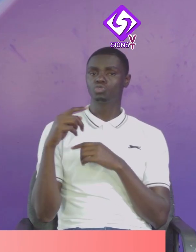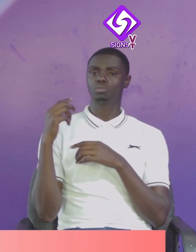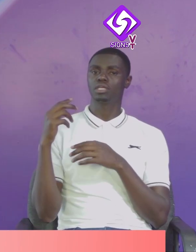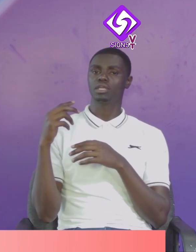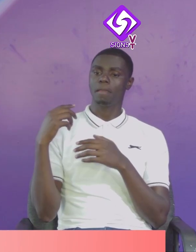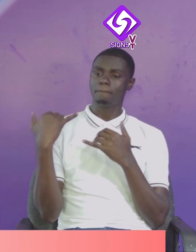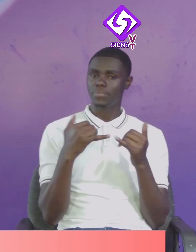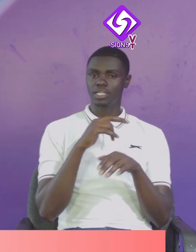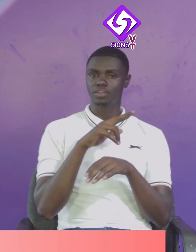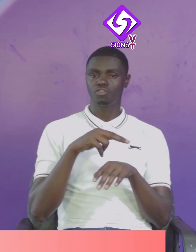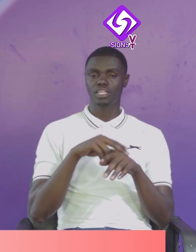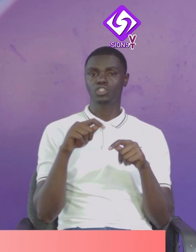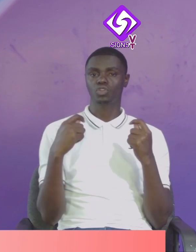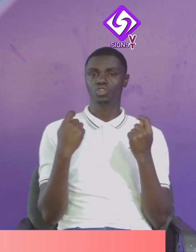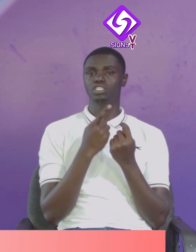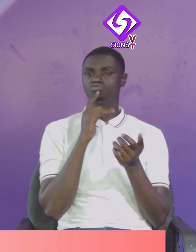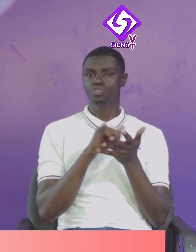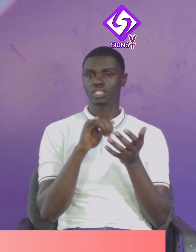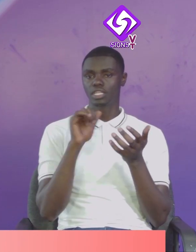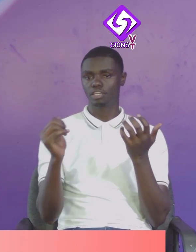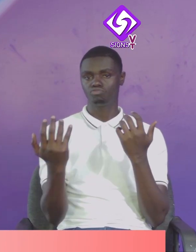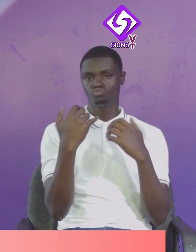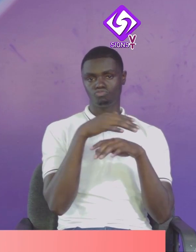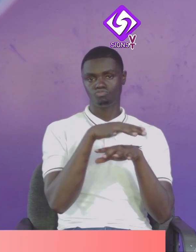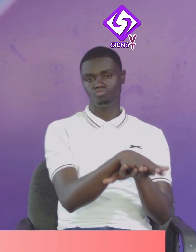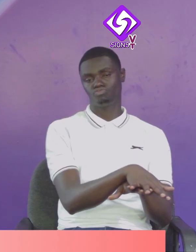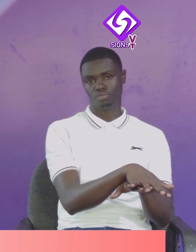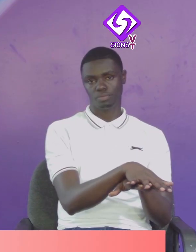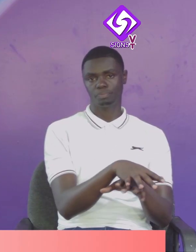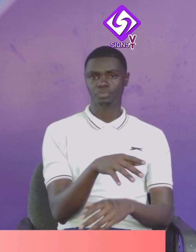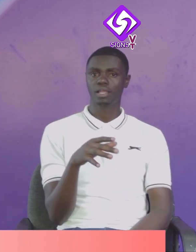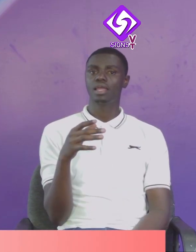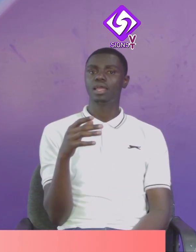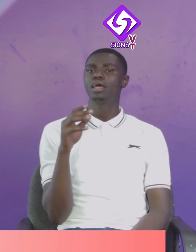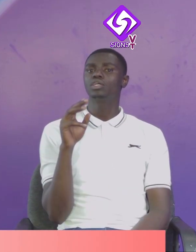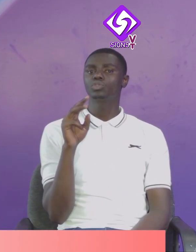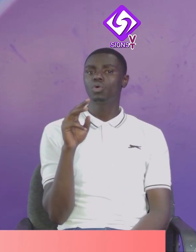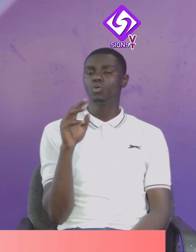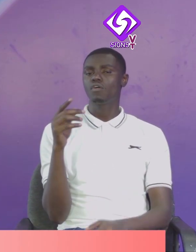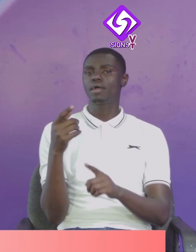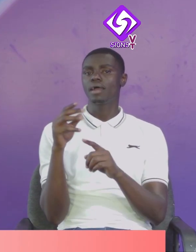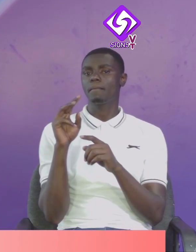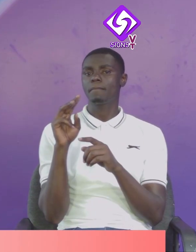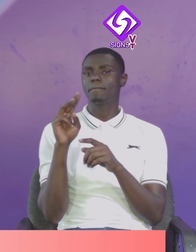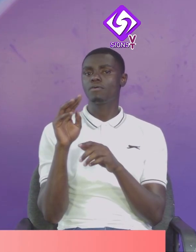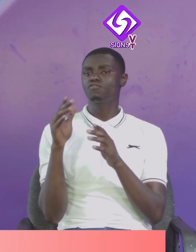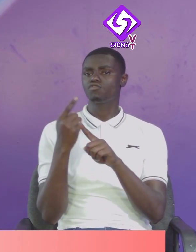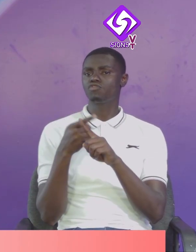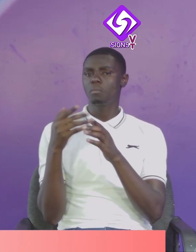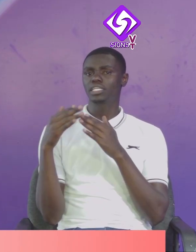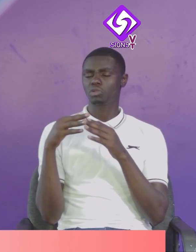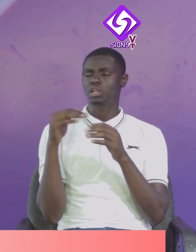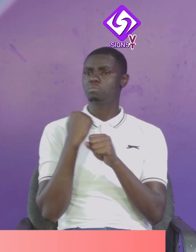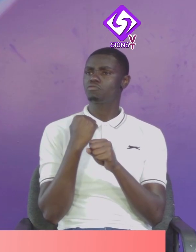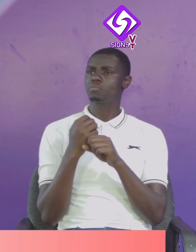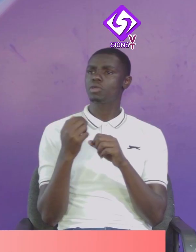team for them to adapt. Look, for example, they didn't call Miles Lewis-Skelly from Arsenal. Yes. And he has been performing at the highest